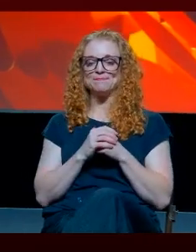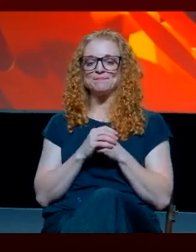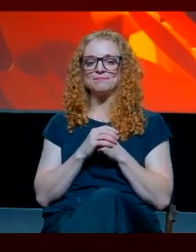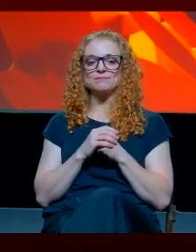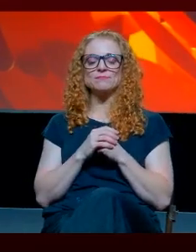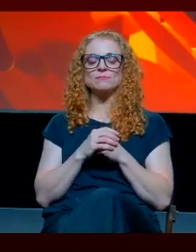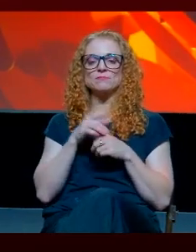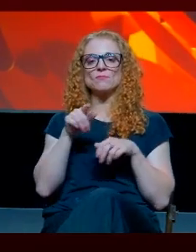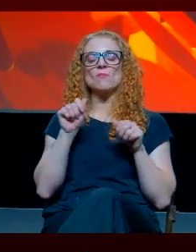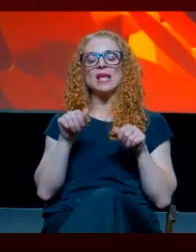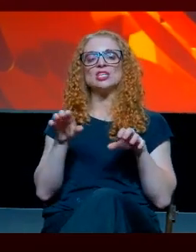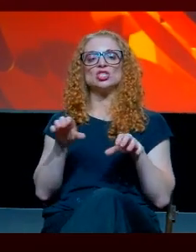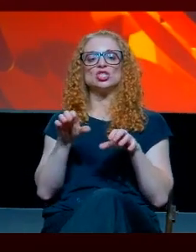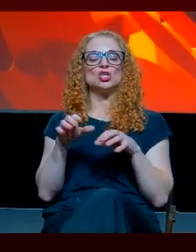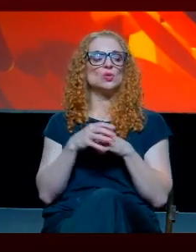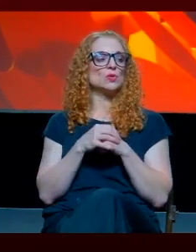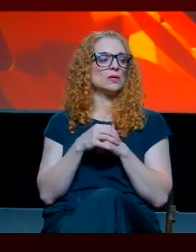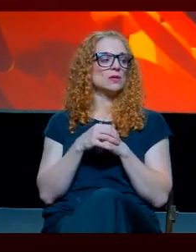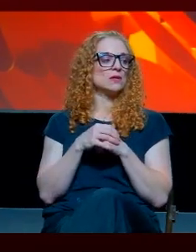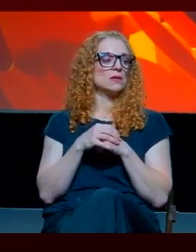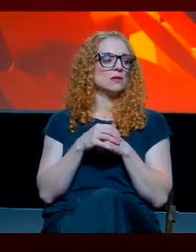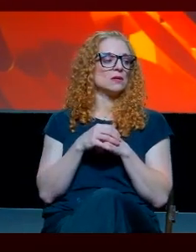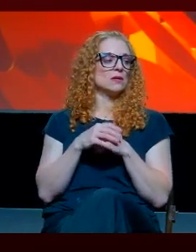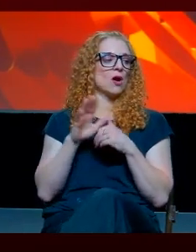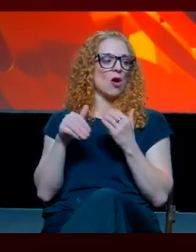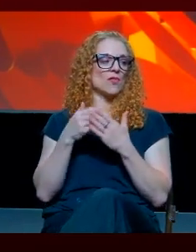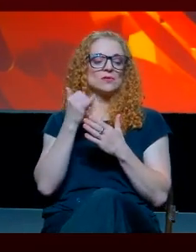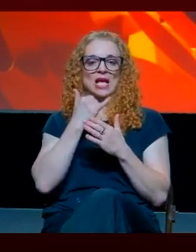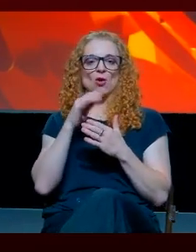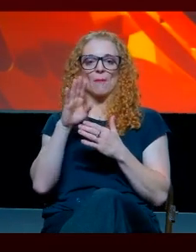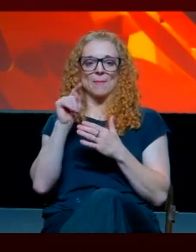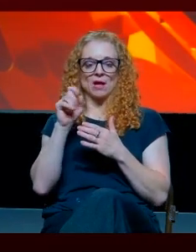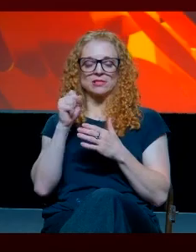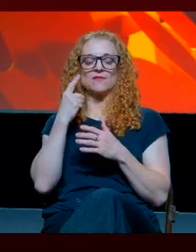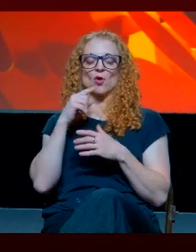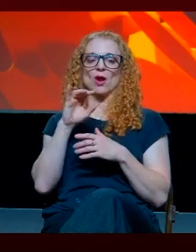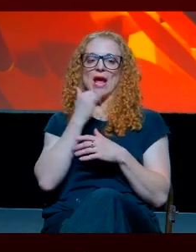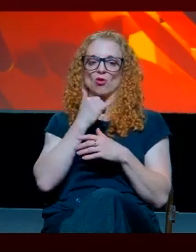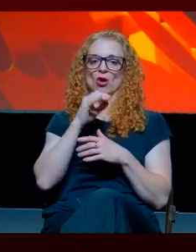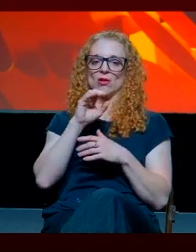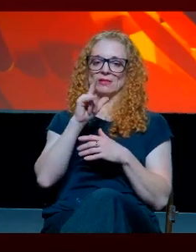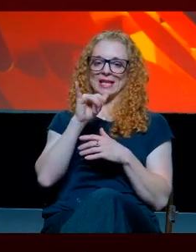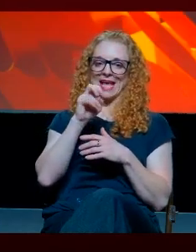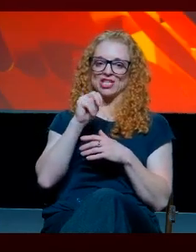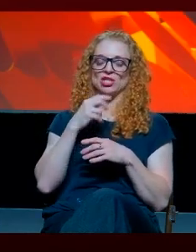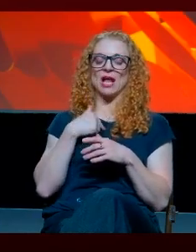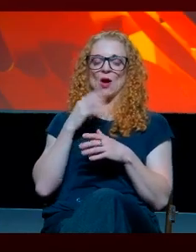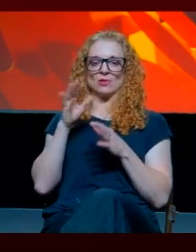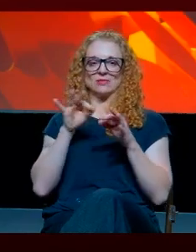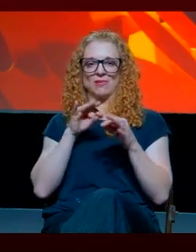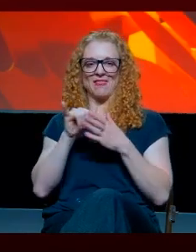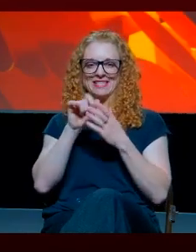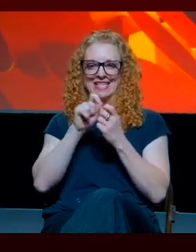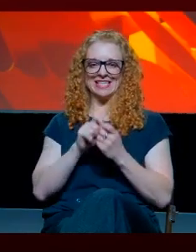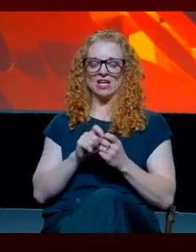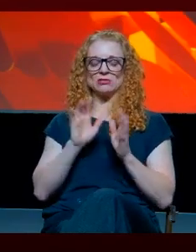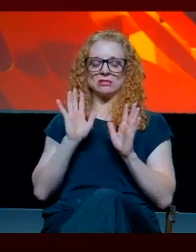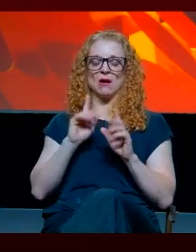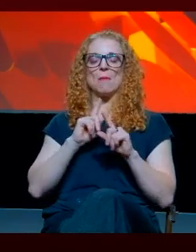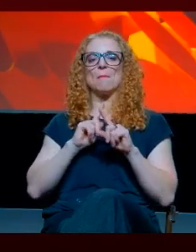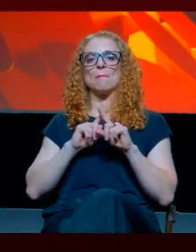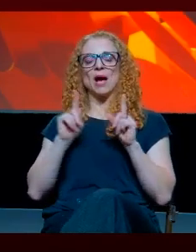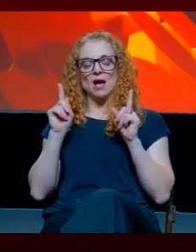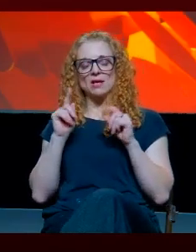You can do a Hoffing's bound and get those error bars I said for error mitigation. I'm not going to go into the details other than say some quantity